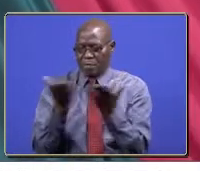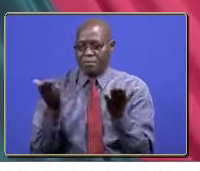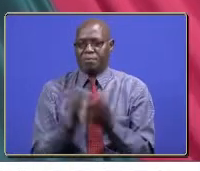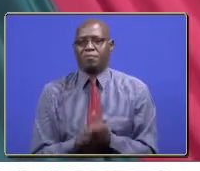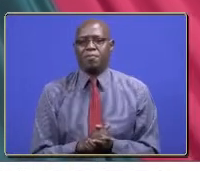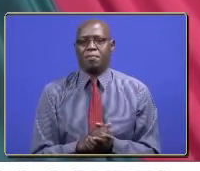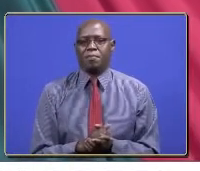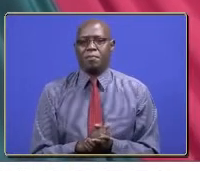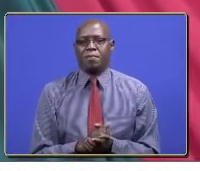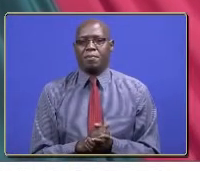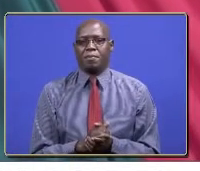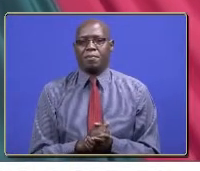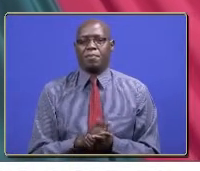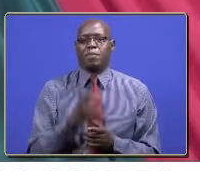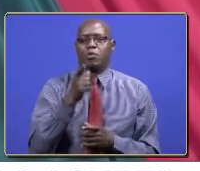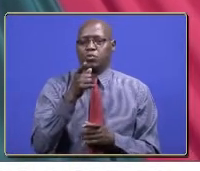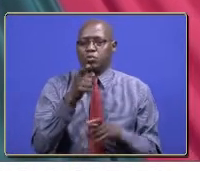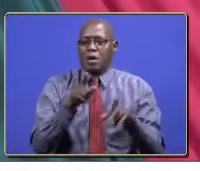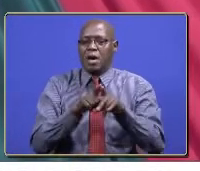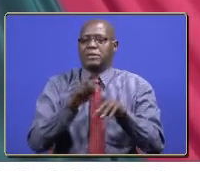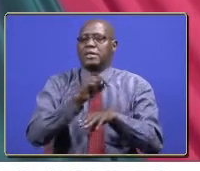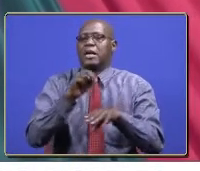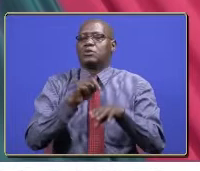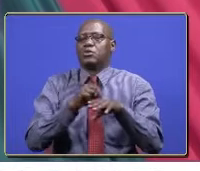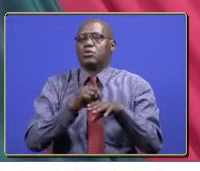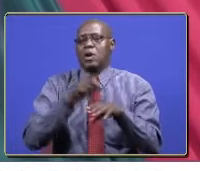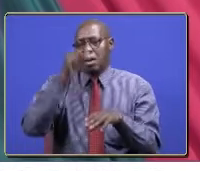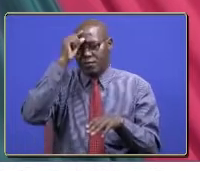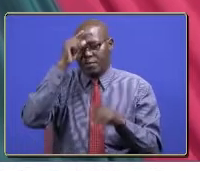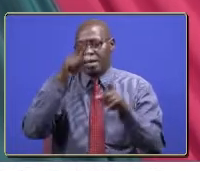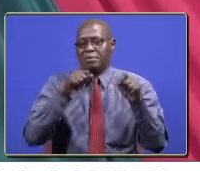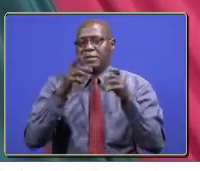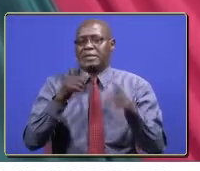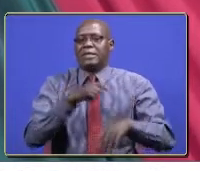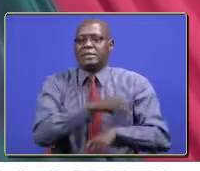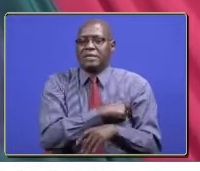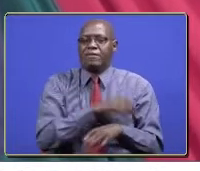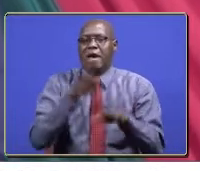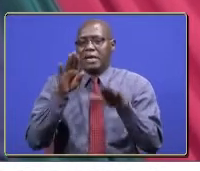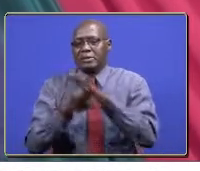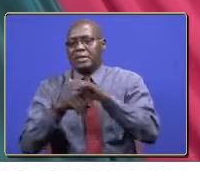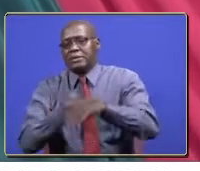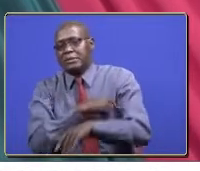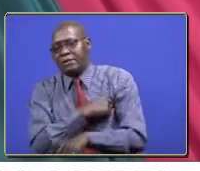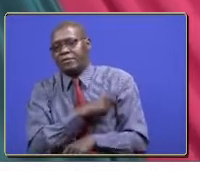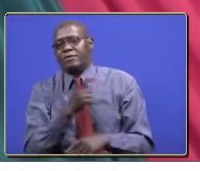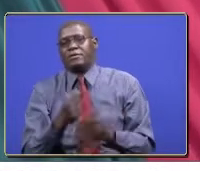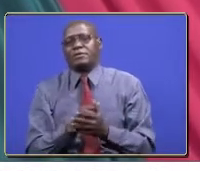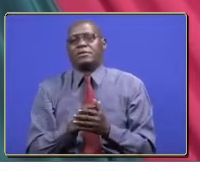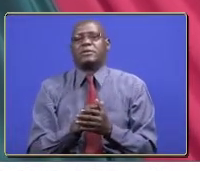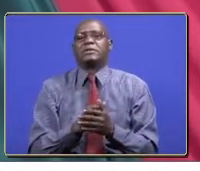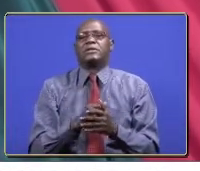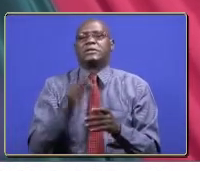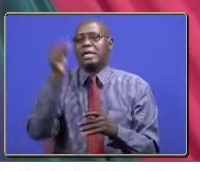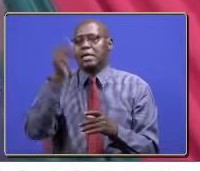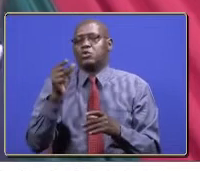you. As the national government administrators, the chiefs, assistant chiefs, all the way up to the regional commissioners, you are